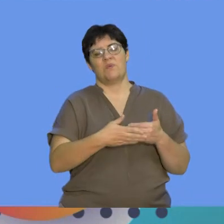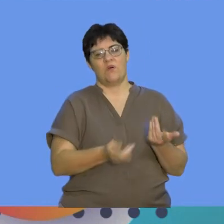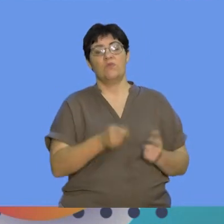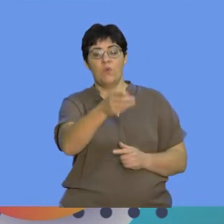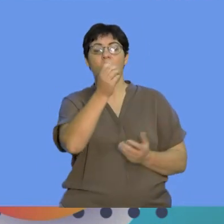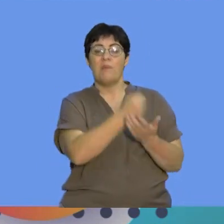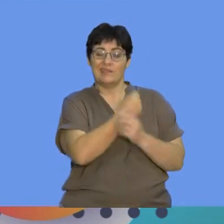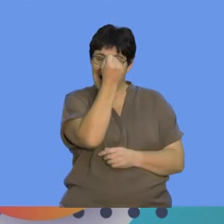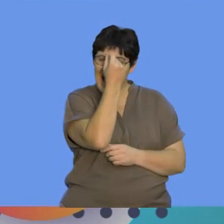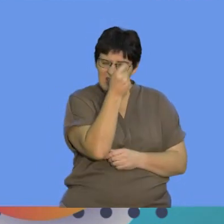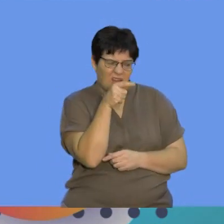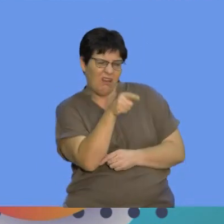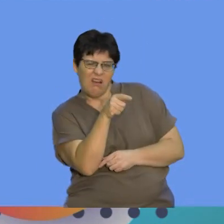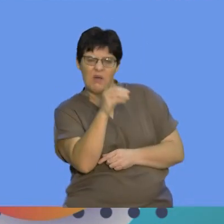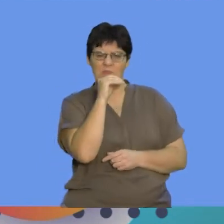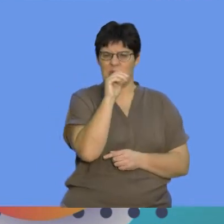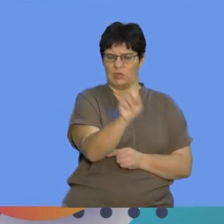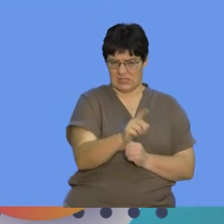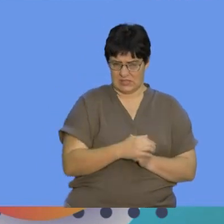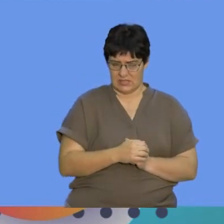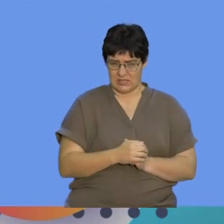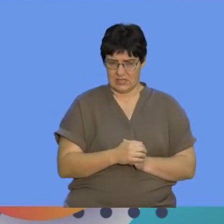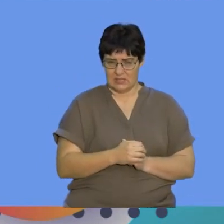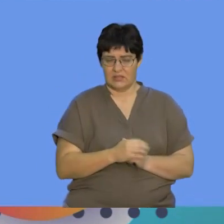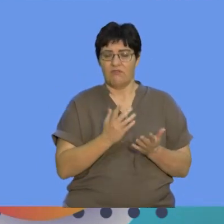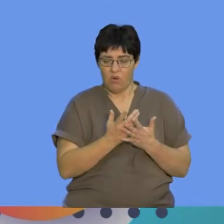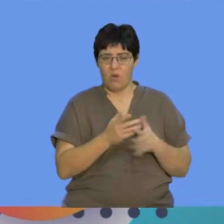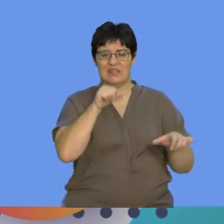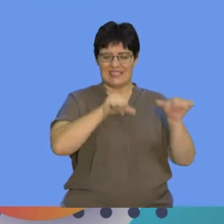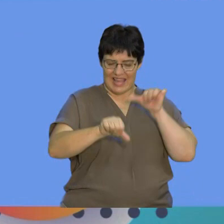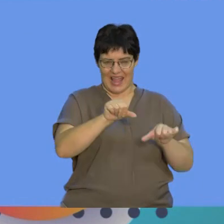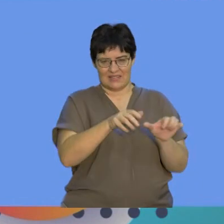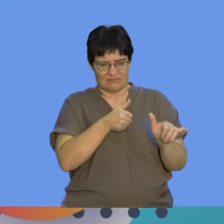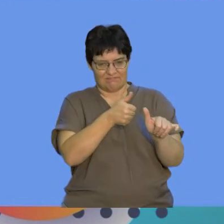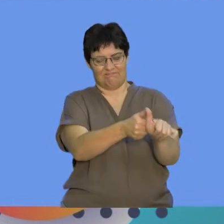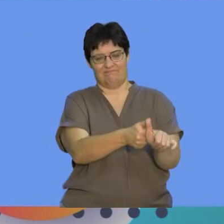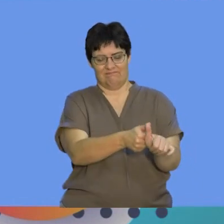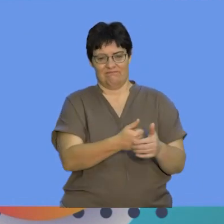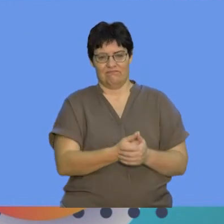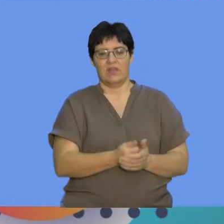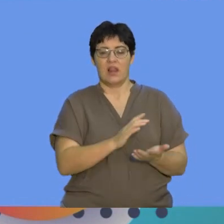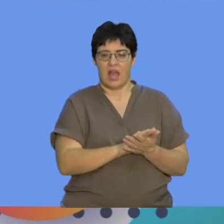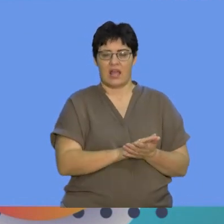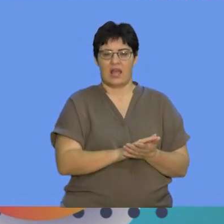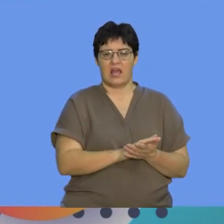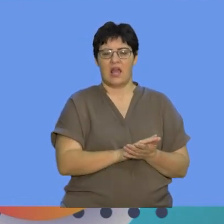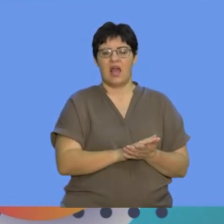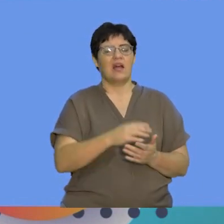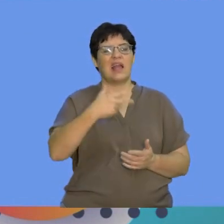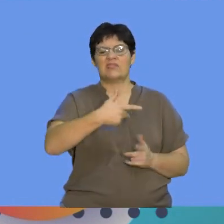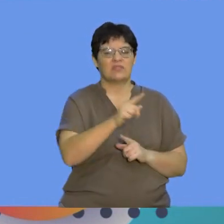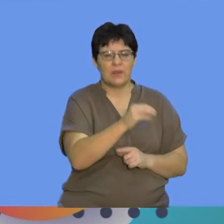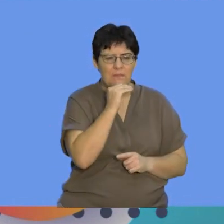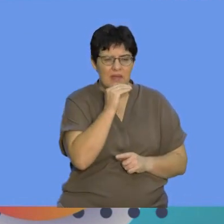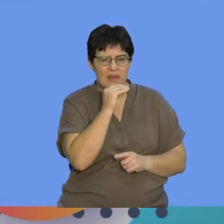also understand their meaning in the correct scientific context. Okay, so the terms like classification would say we